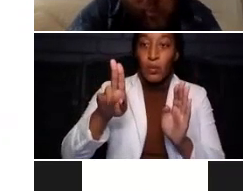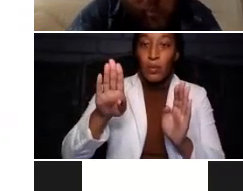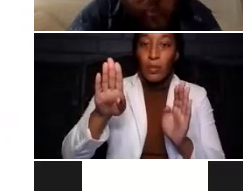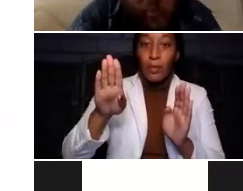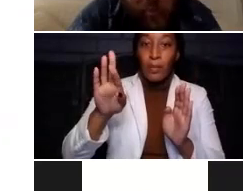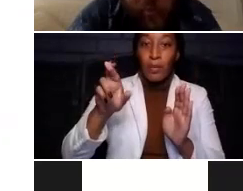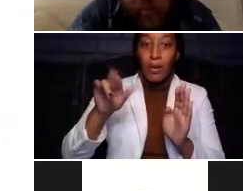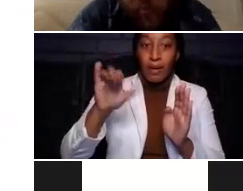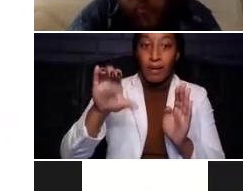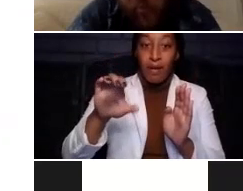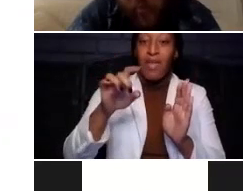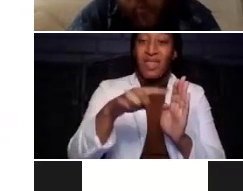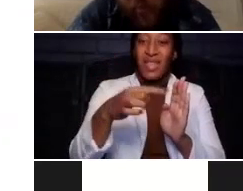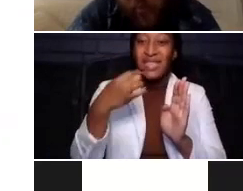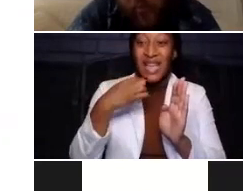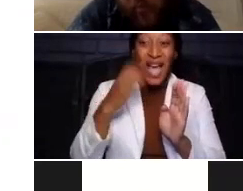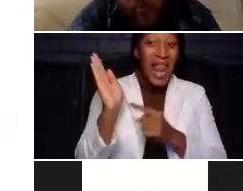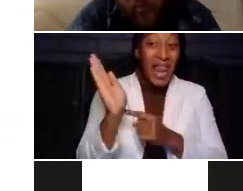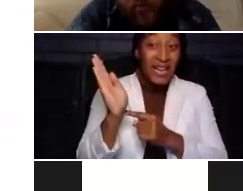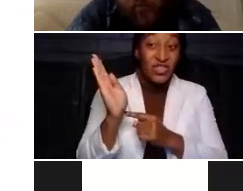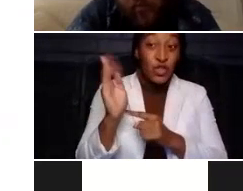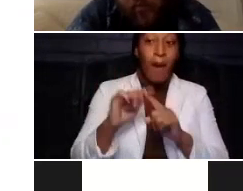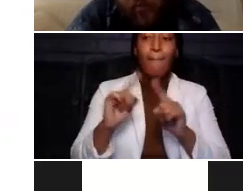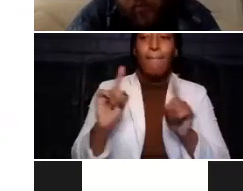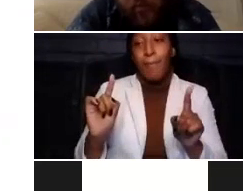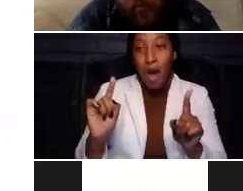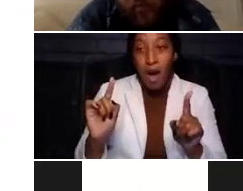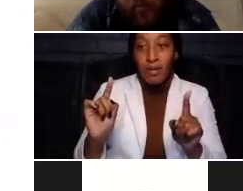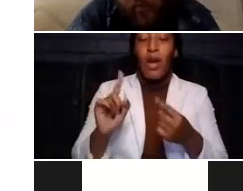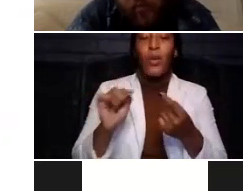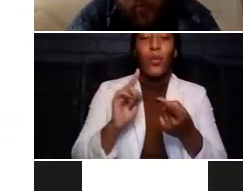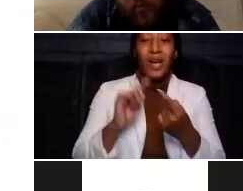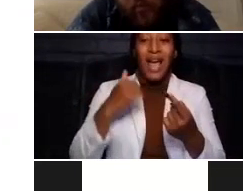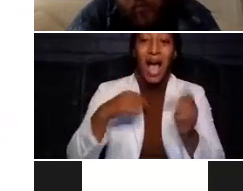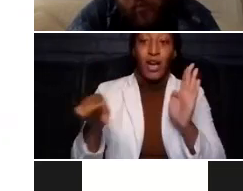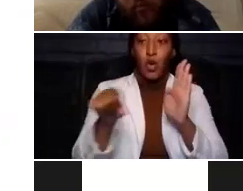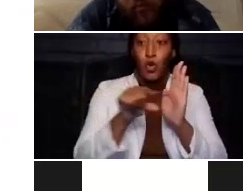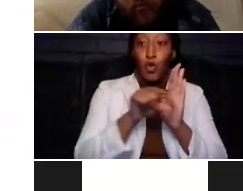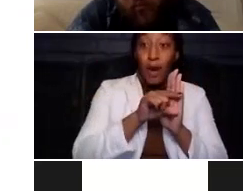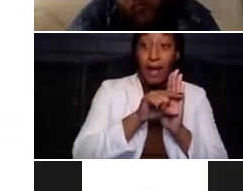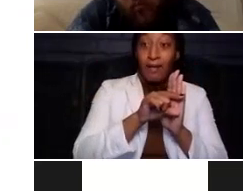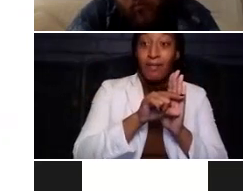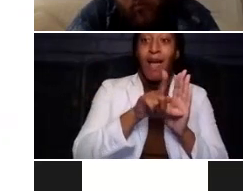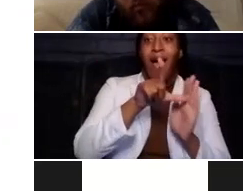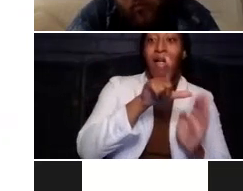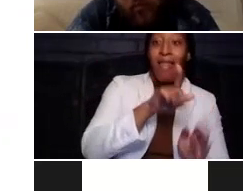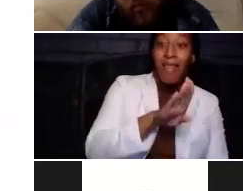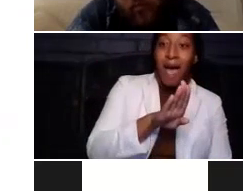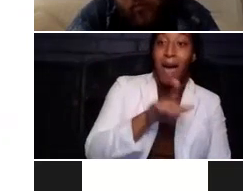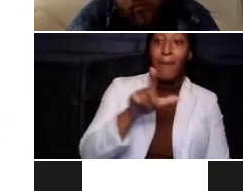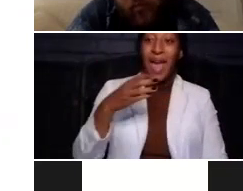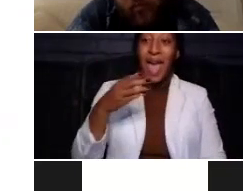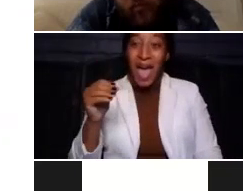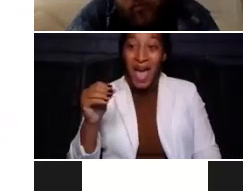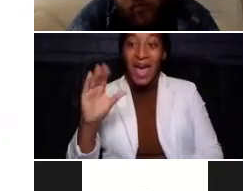I score the projects for lab, this section will say lab, right? So the rubric is specific to whatever